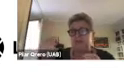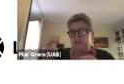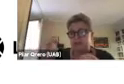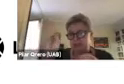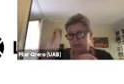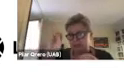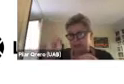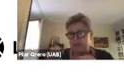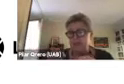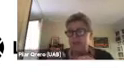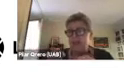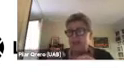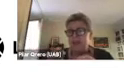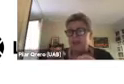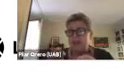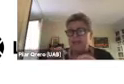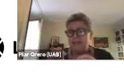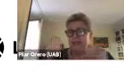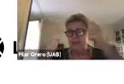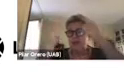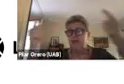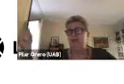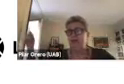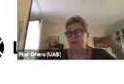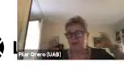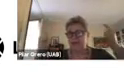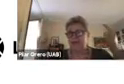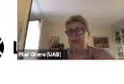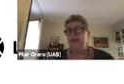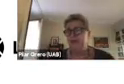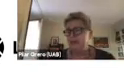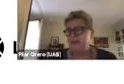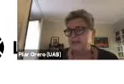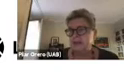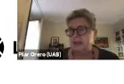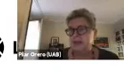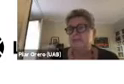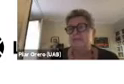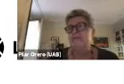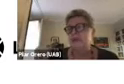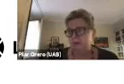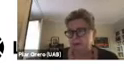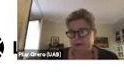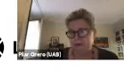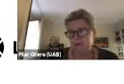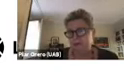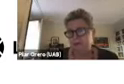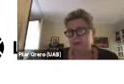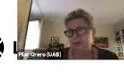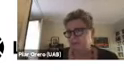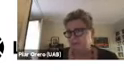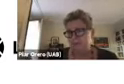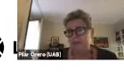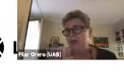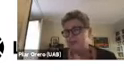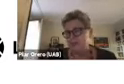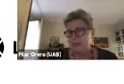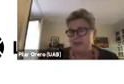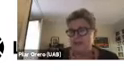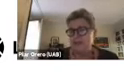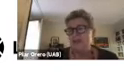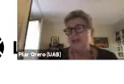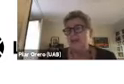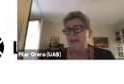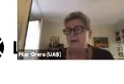in each of the channels, in each of the areas. And that is phenomenal for deaf people, as